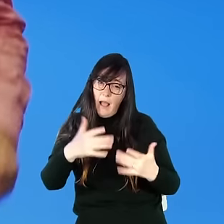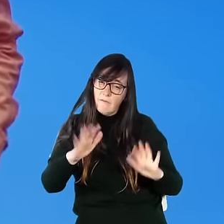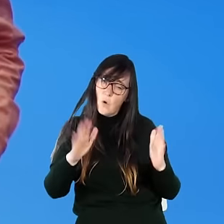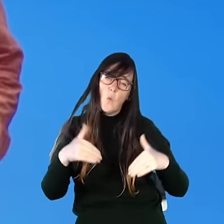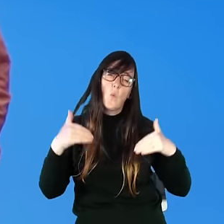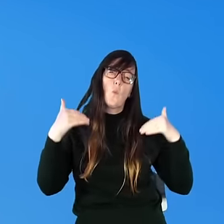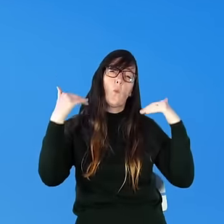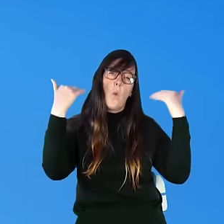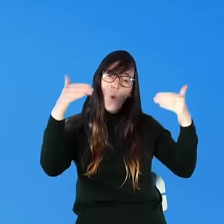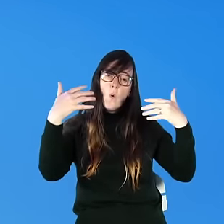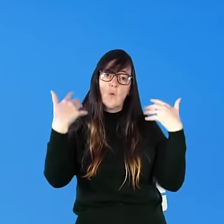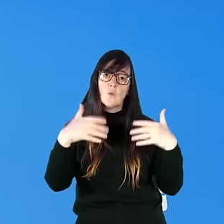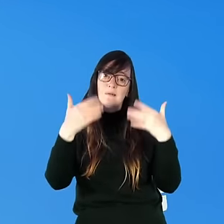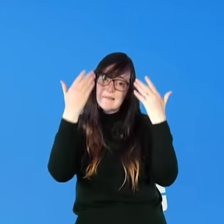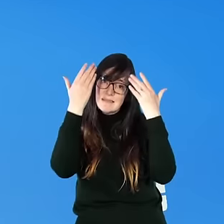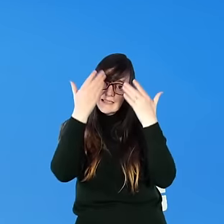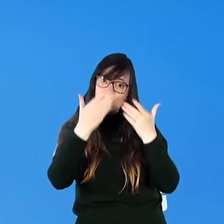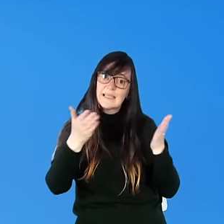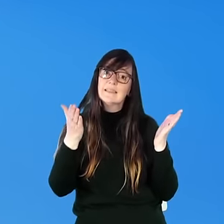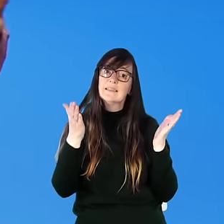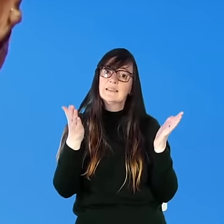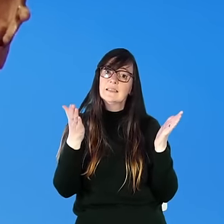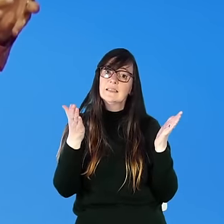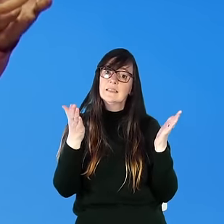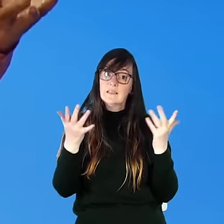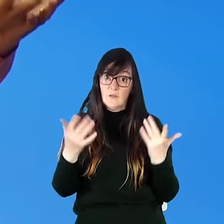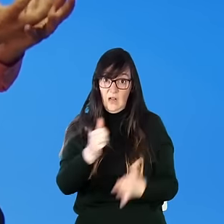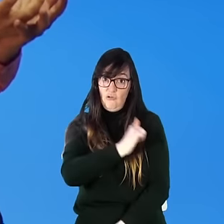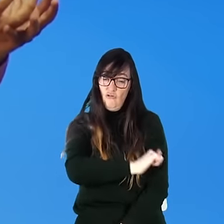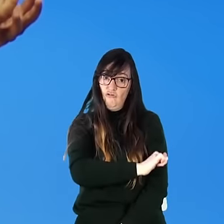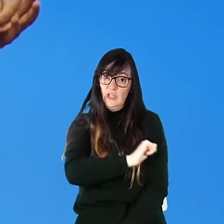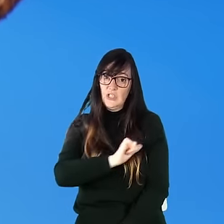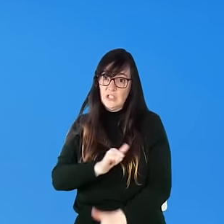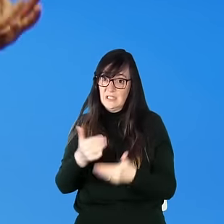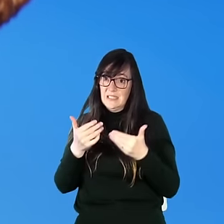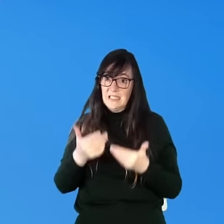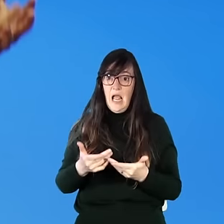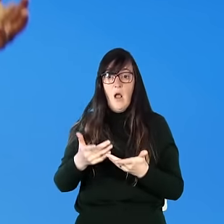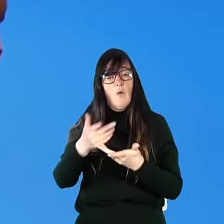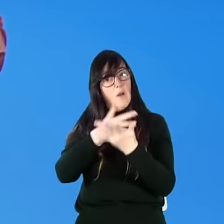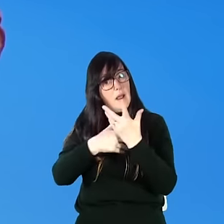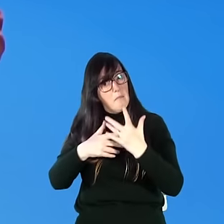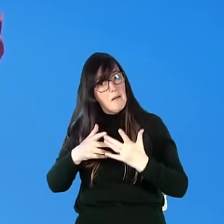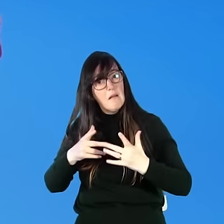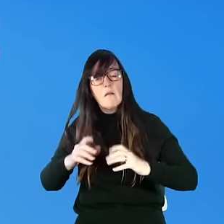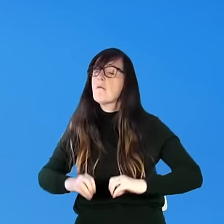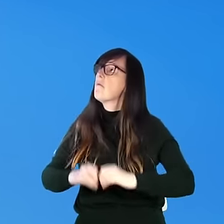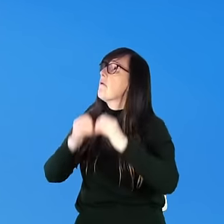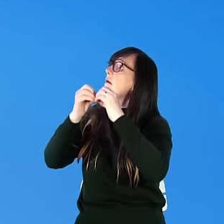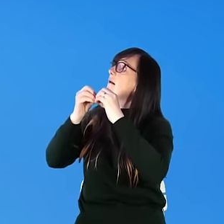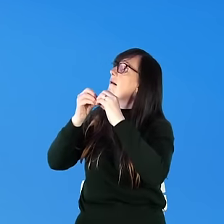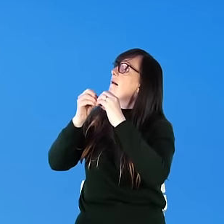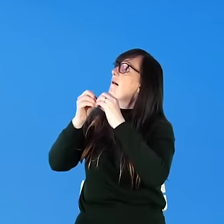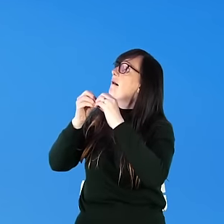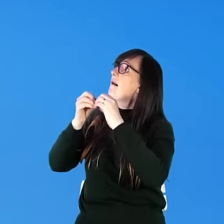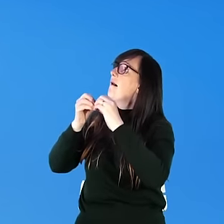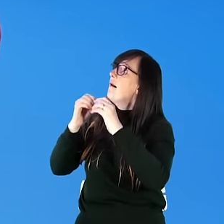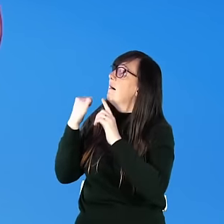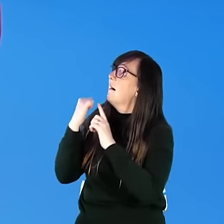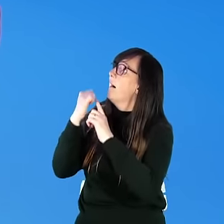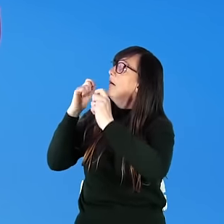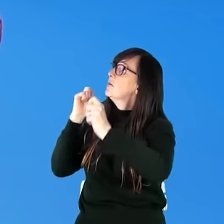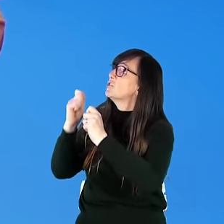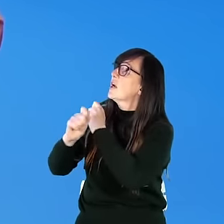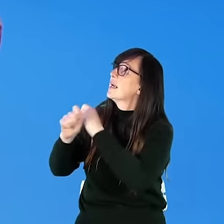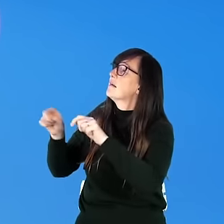And as Christians today, we are being remade now into the likeness of the Son of God. Romans 8 says